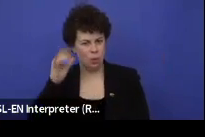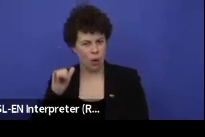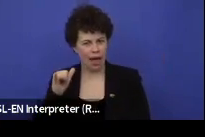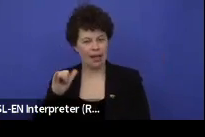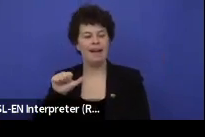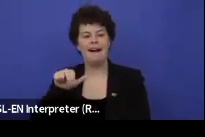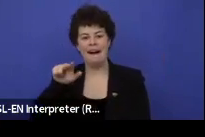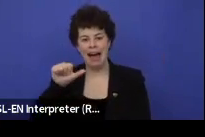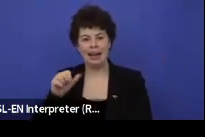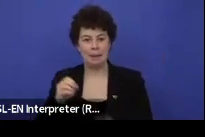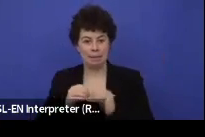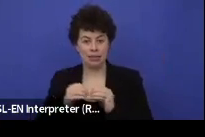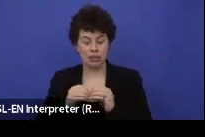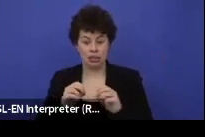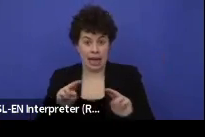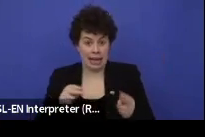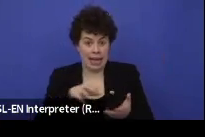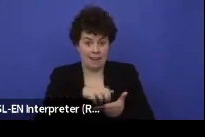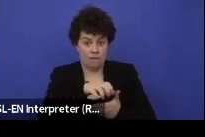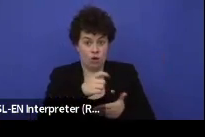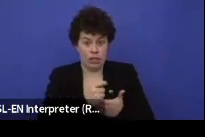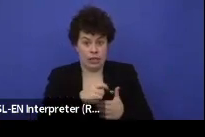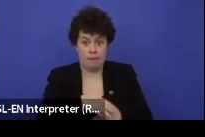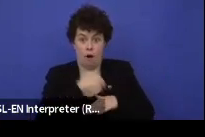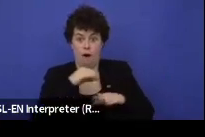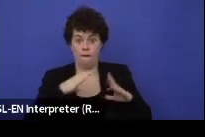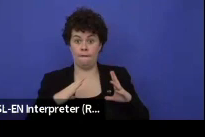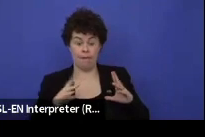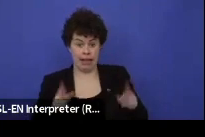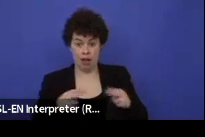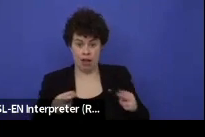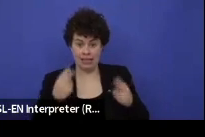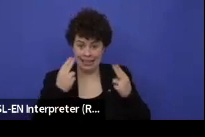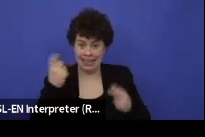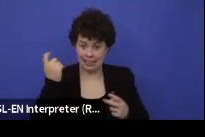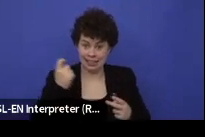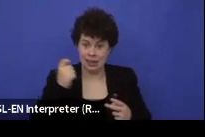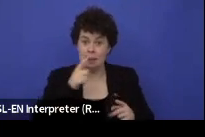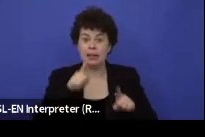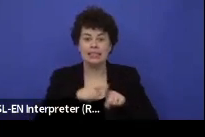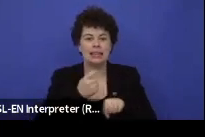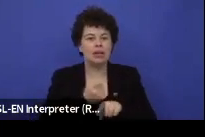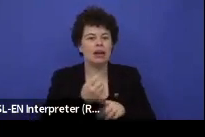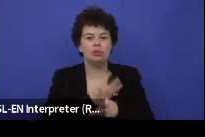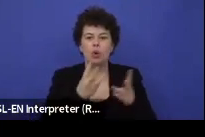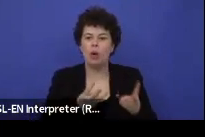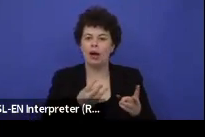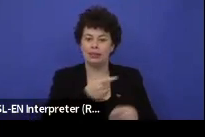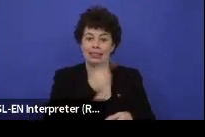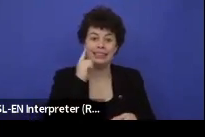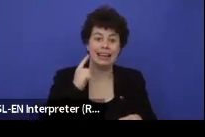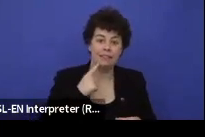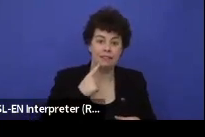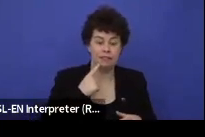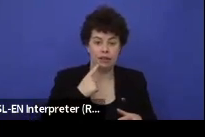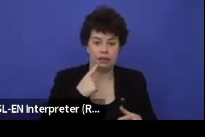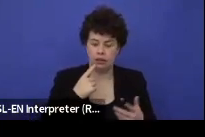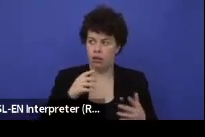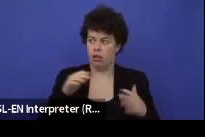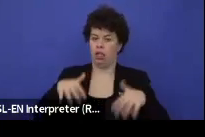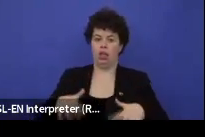can't afford to take time off work, but she also doesn't want to let the client down. So it's really difficult.